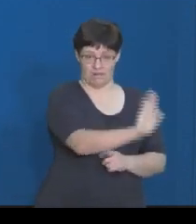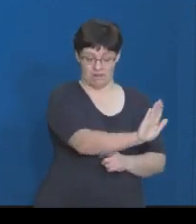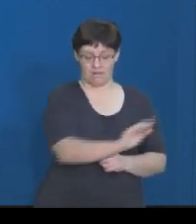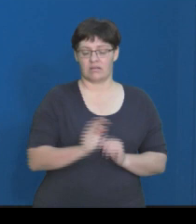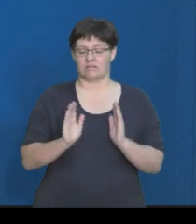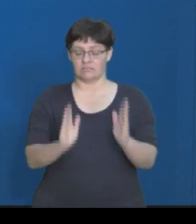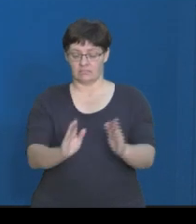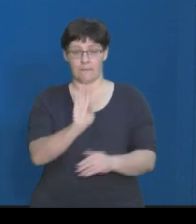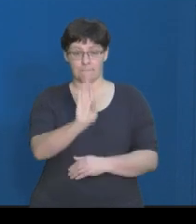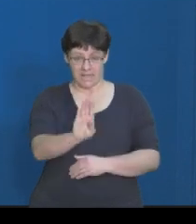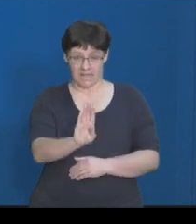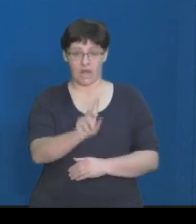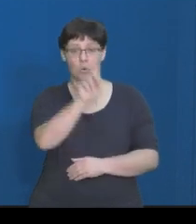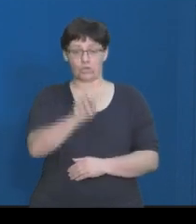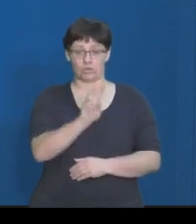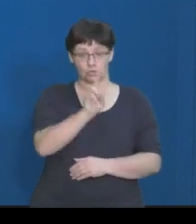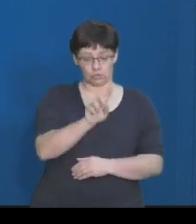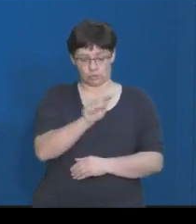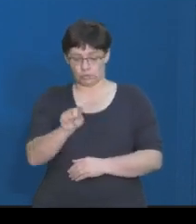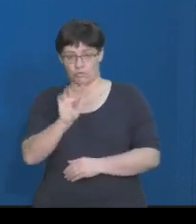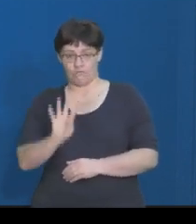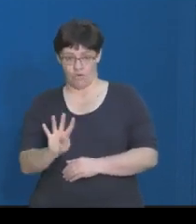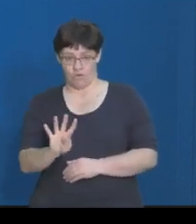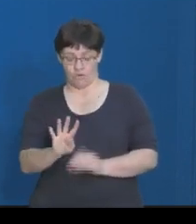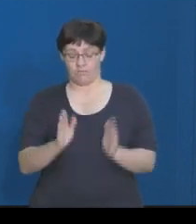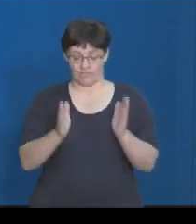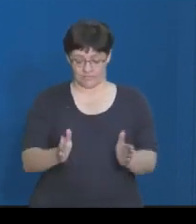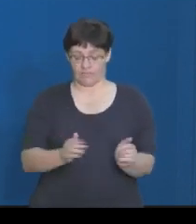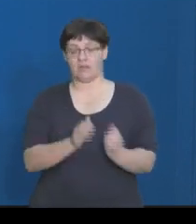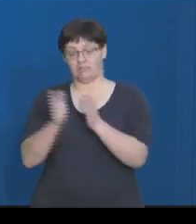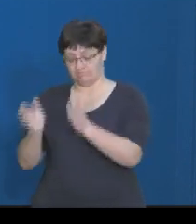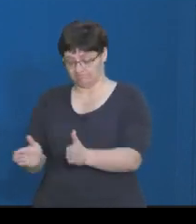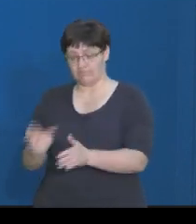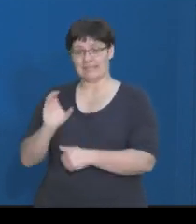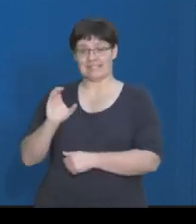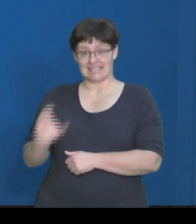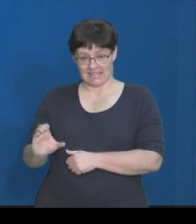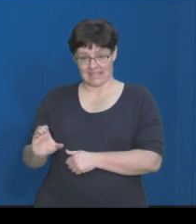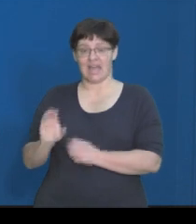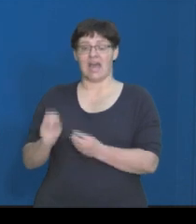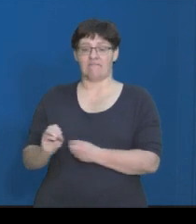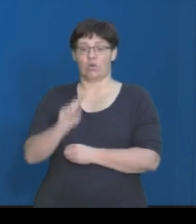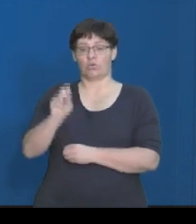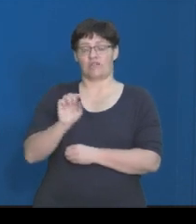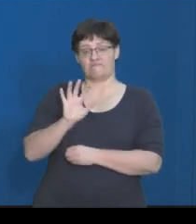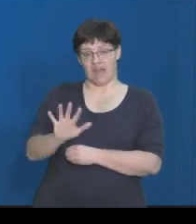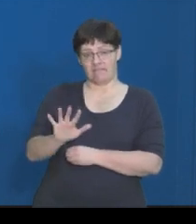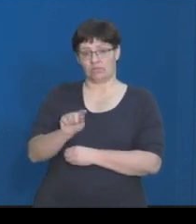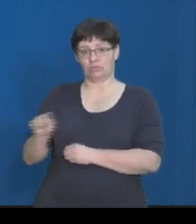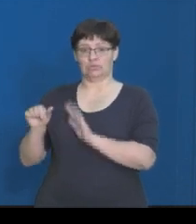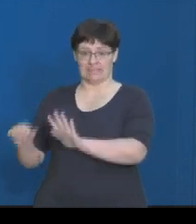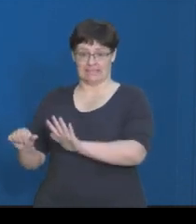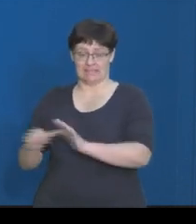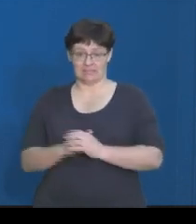1, section B, that is question 2, right through to 4. Then we've got section C, that has got question